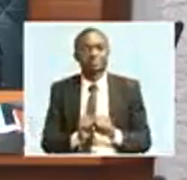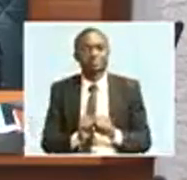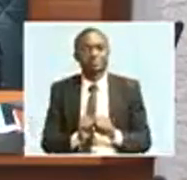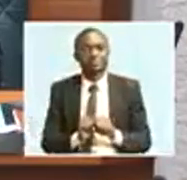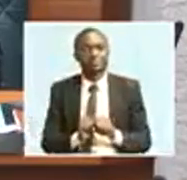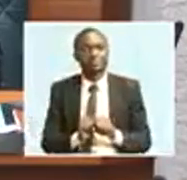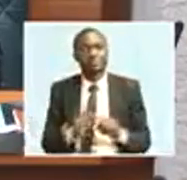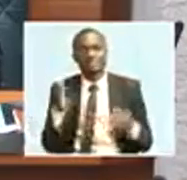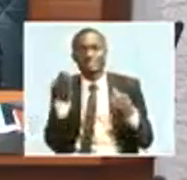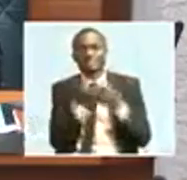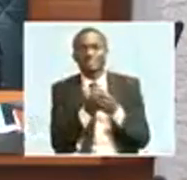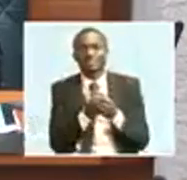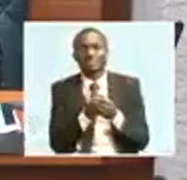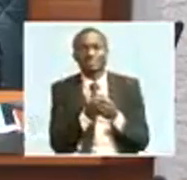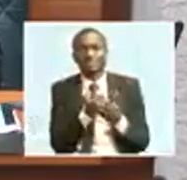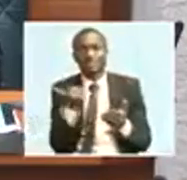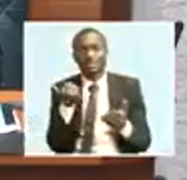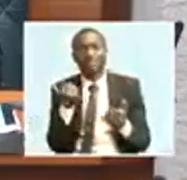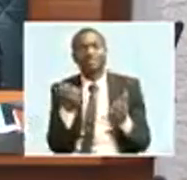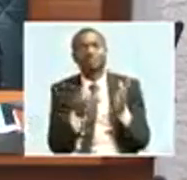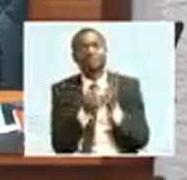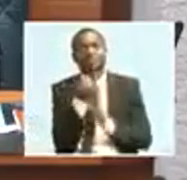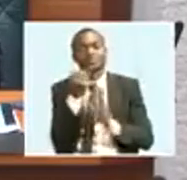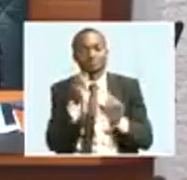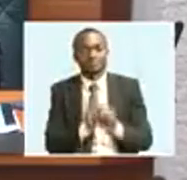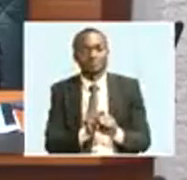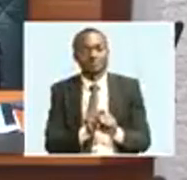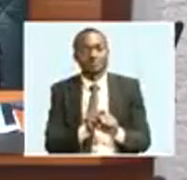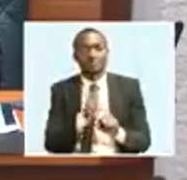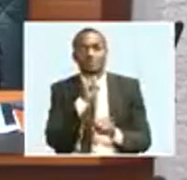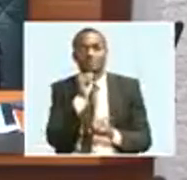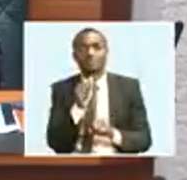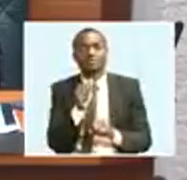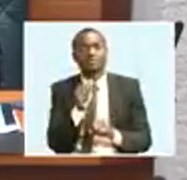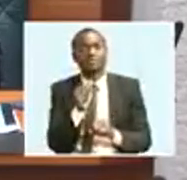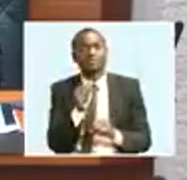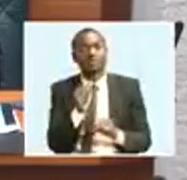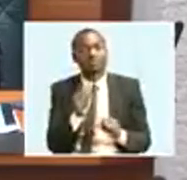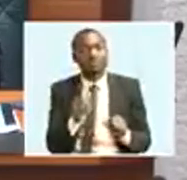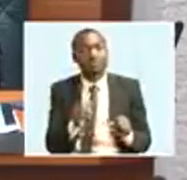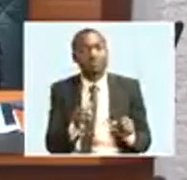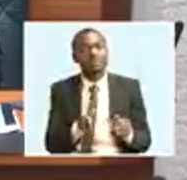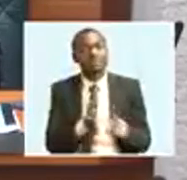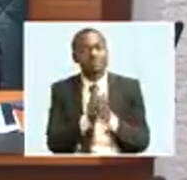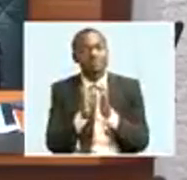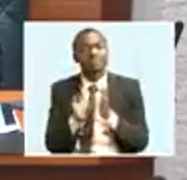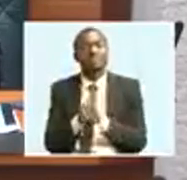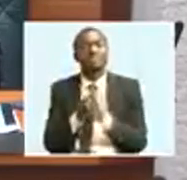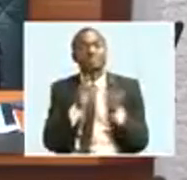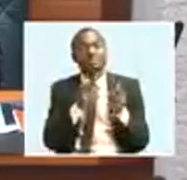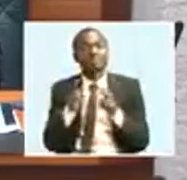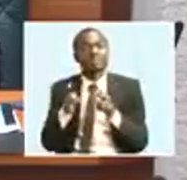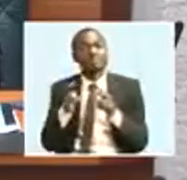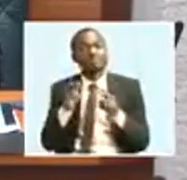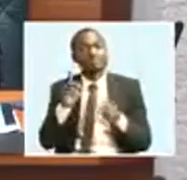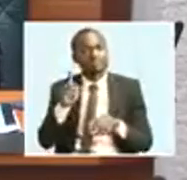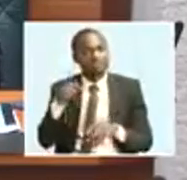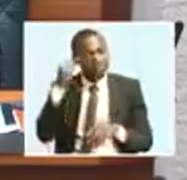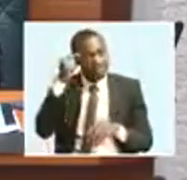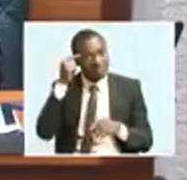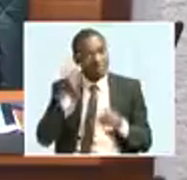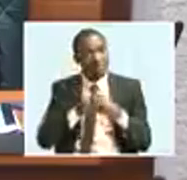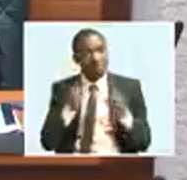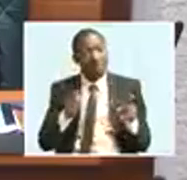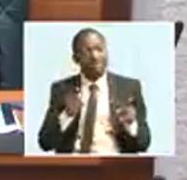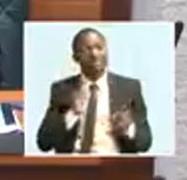also engaging with the relevant institutions. So let's not just demand answers from the executive, but us as members